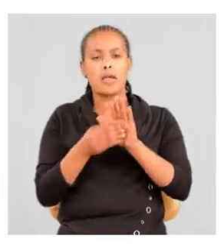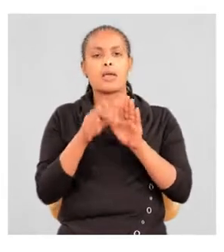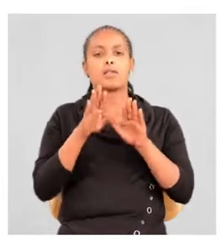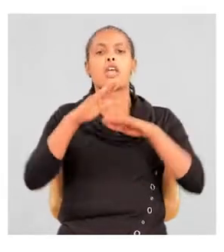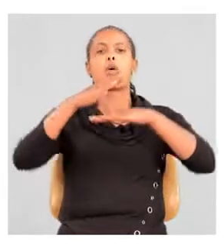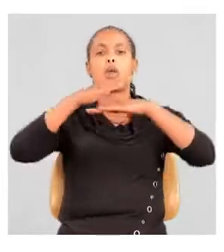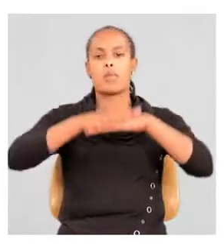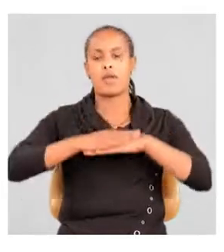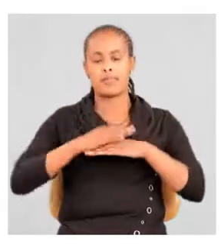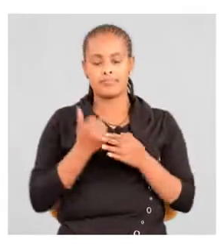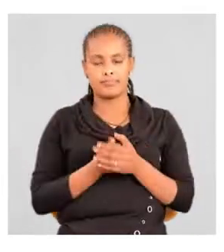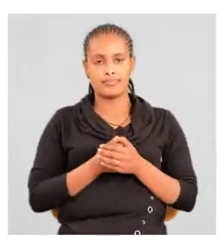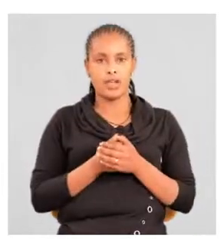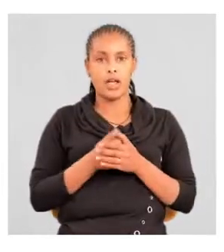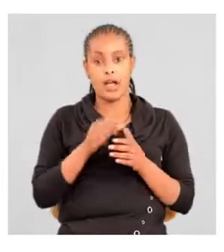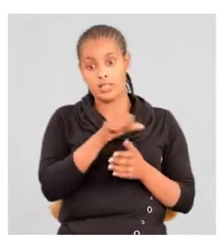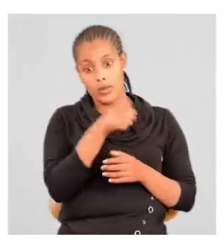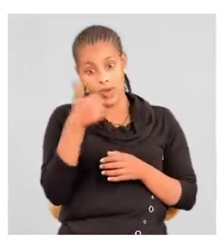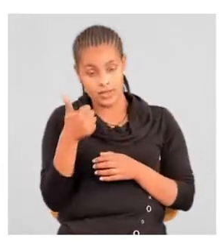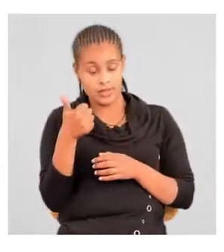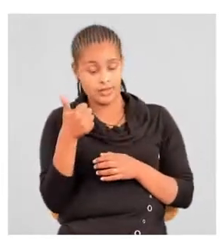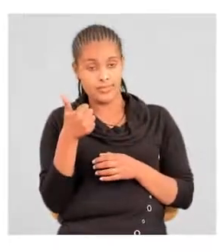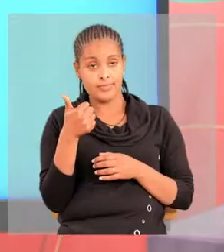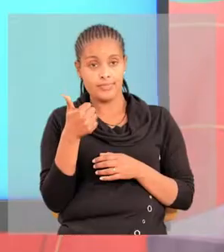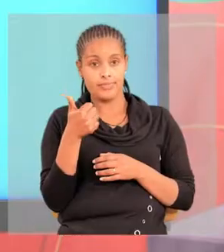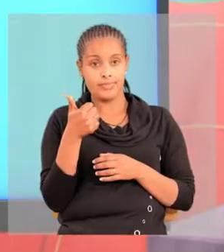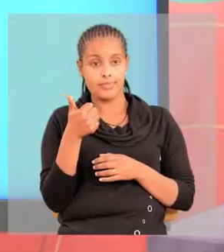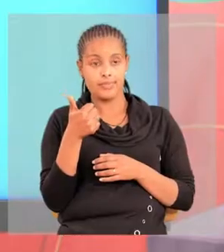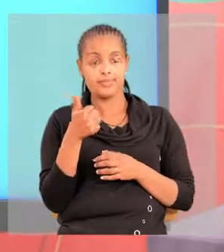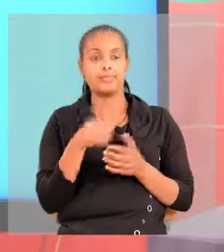the equilibrium otherwise.